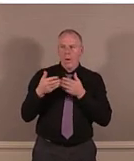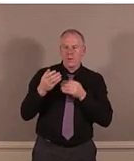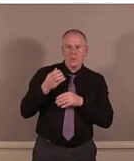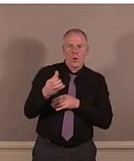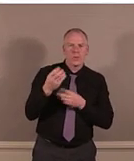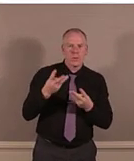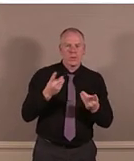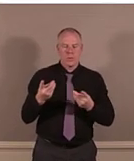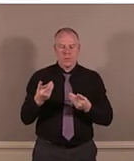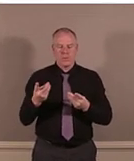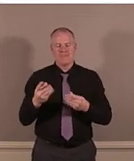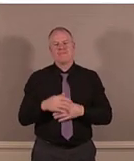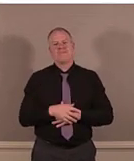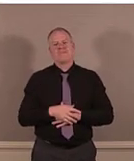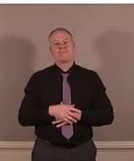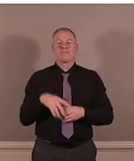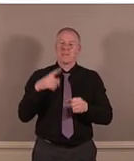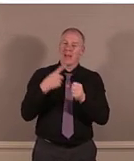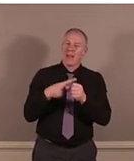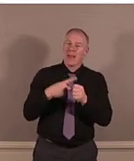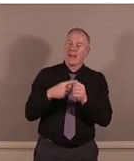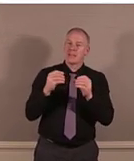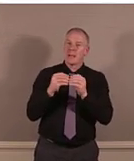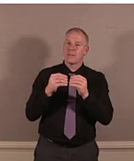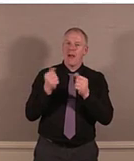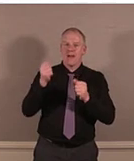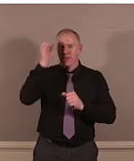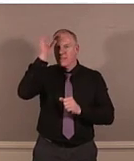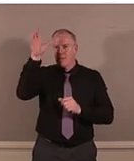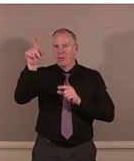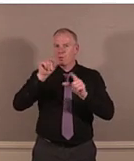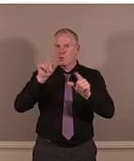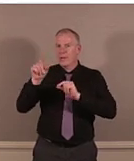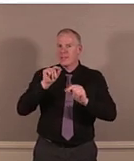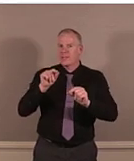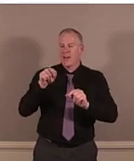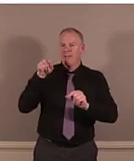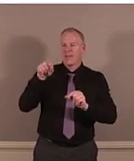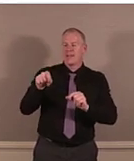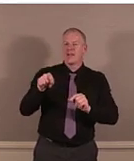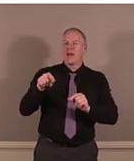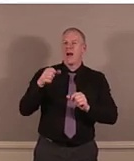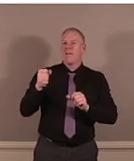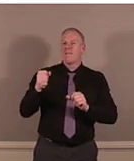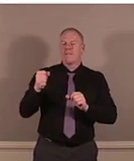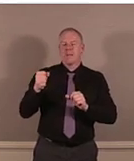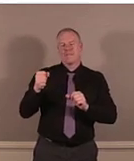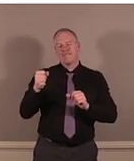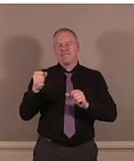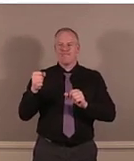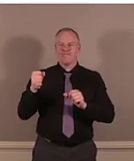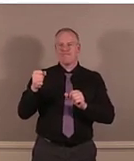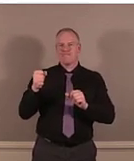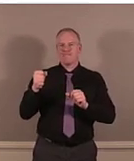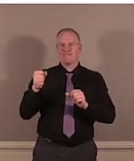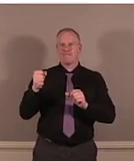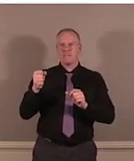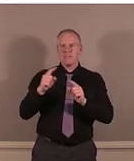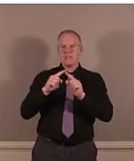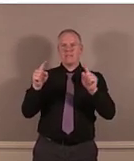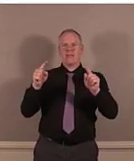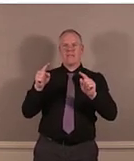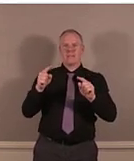as such. And again, we have smart choices, again, providing, I suppose, if you want to look at,